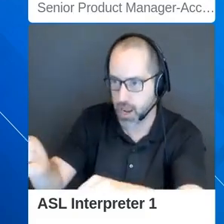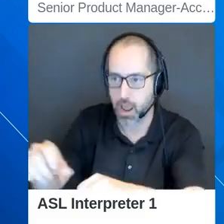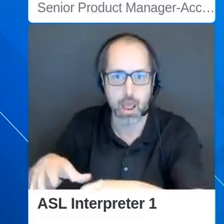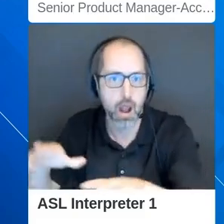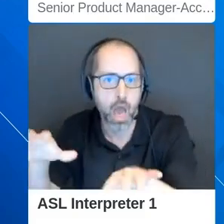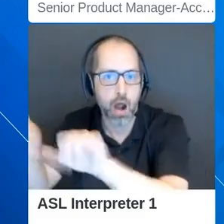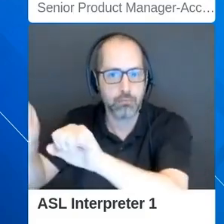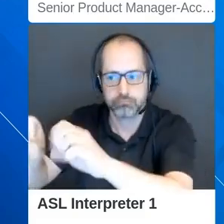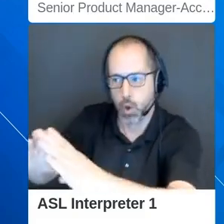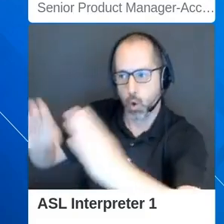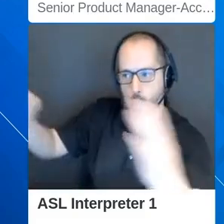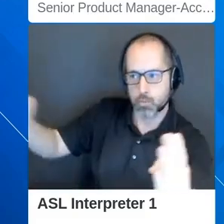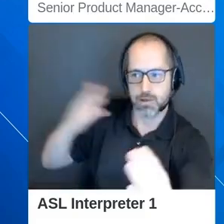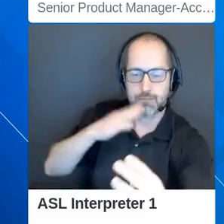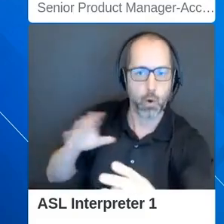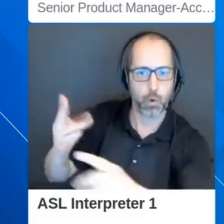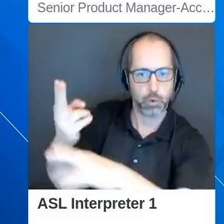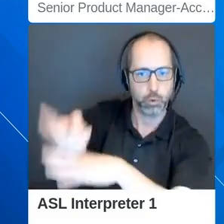planners, because you're pretty busy.